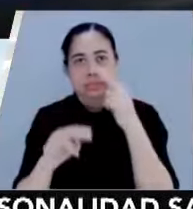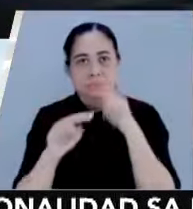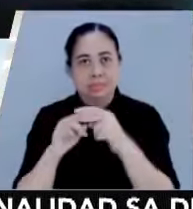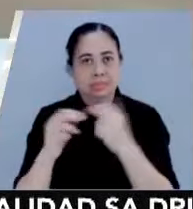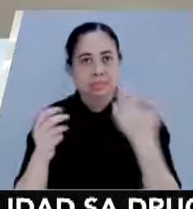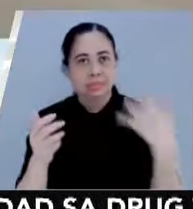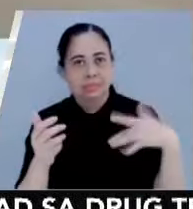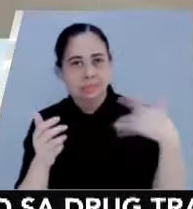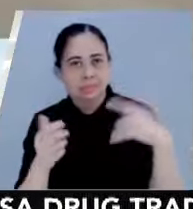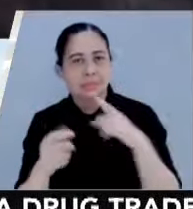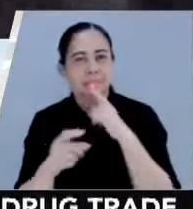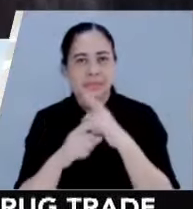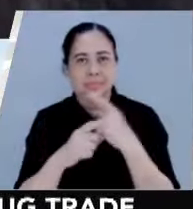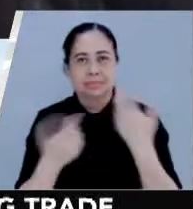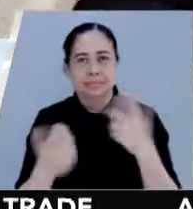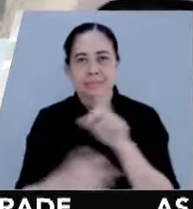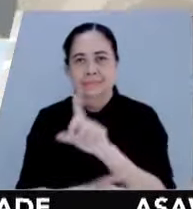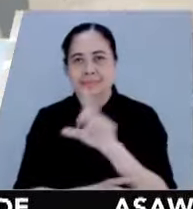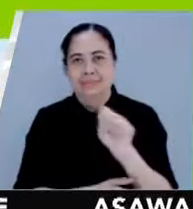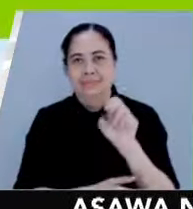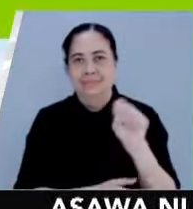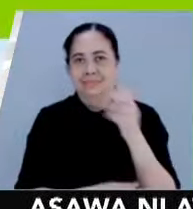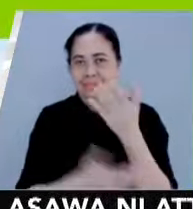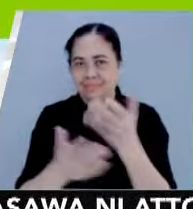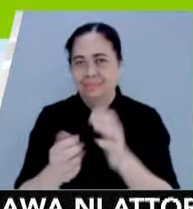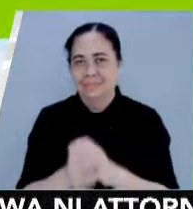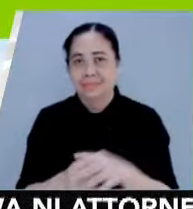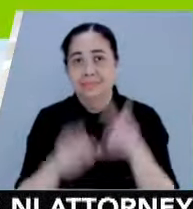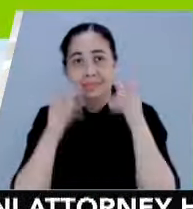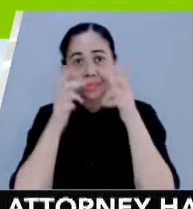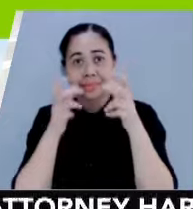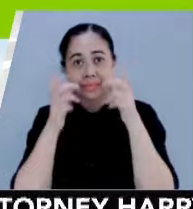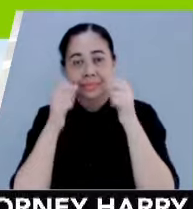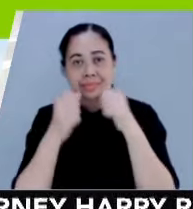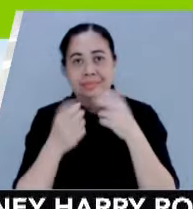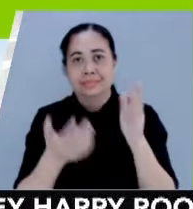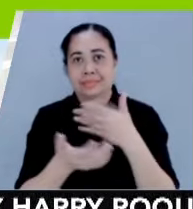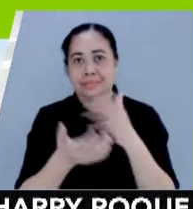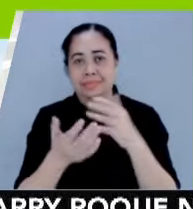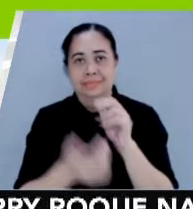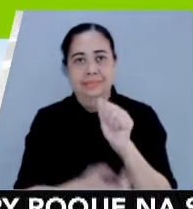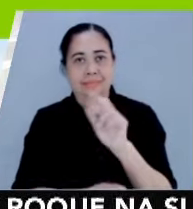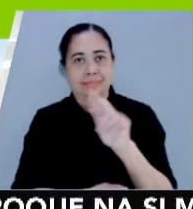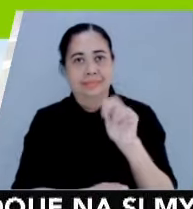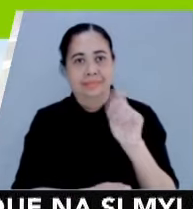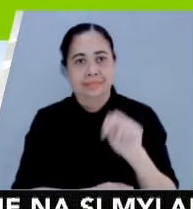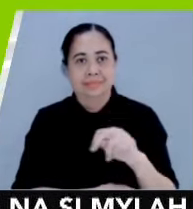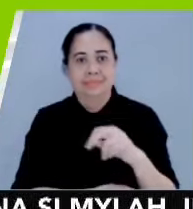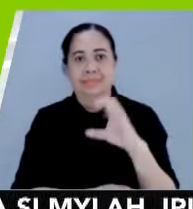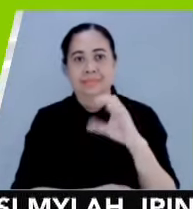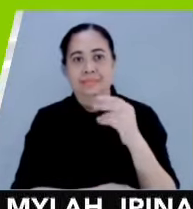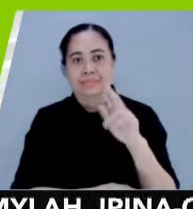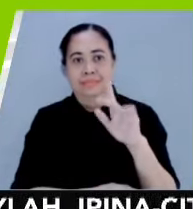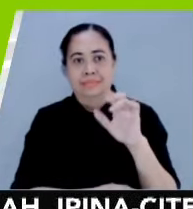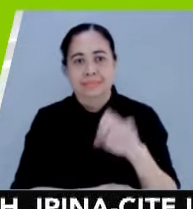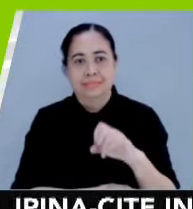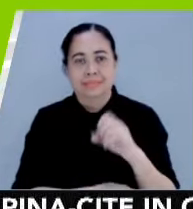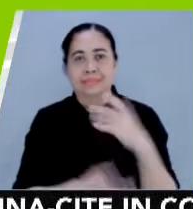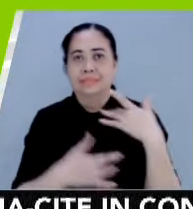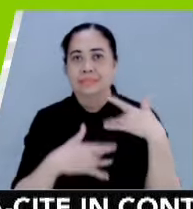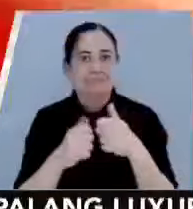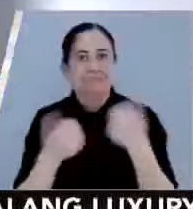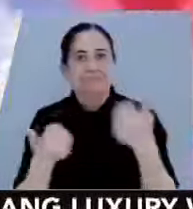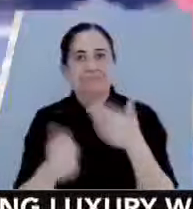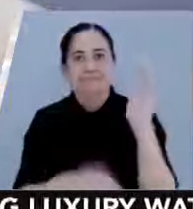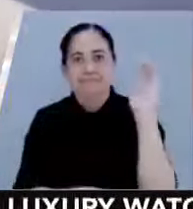siguradong ma-LSS ka. Mapapakinggan na rin ang remix ni na Ariana Grande at Charlie XCX na Sympathy is a Knife.